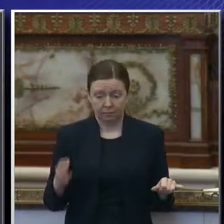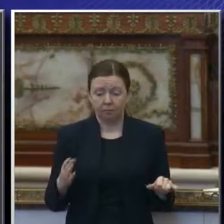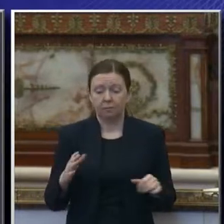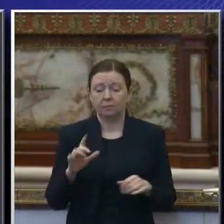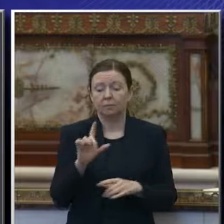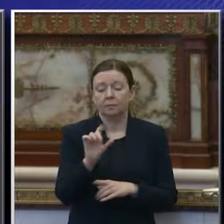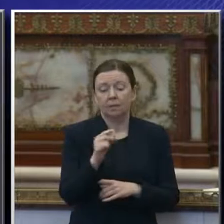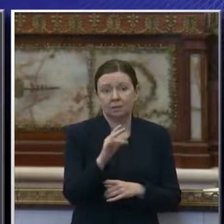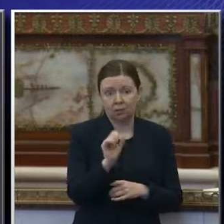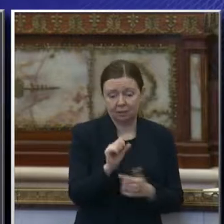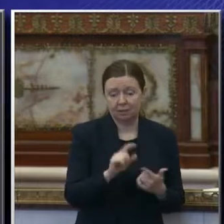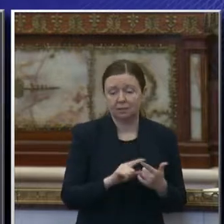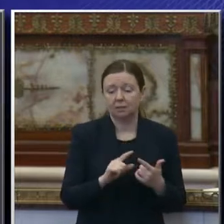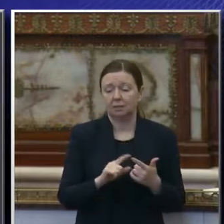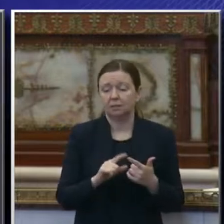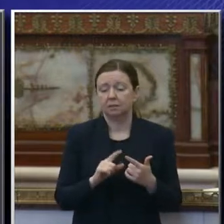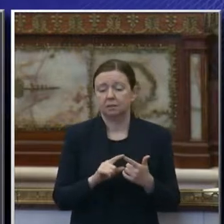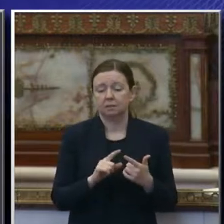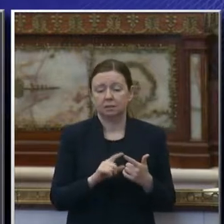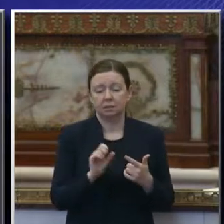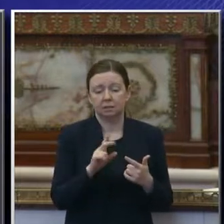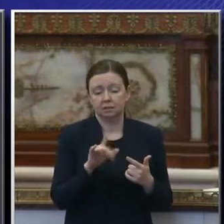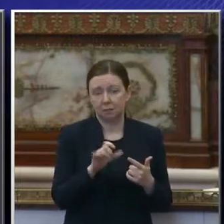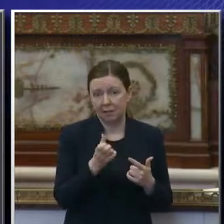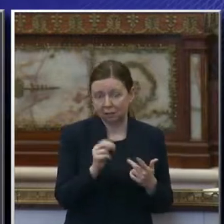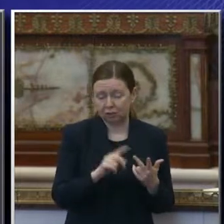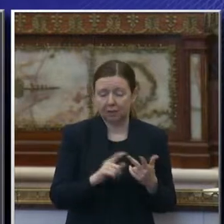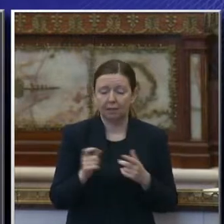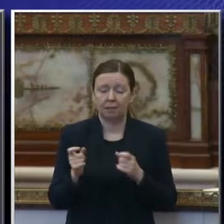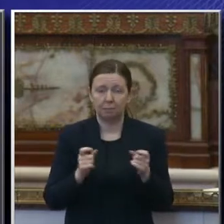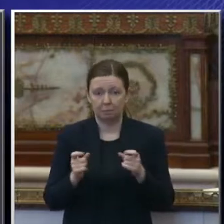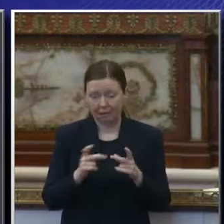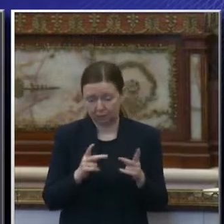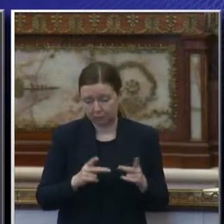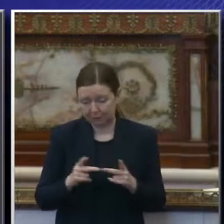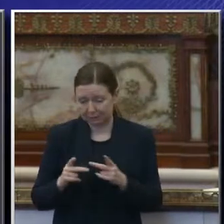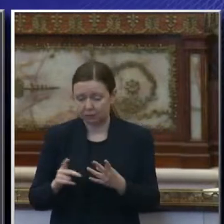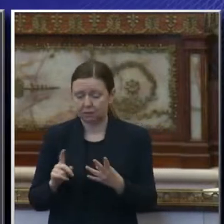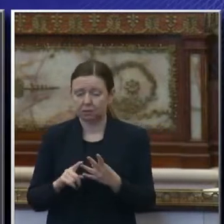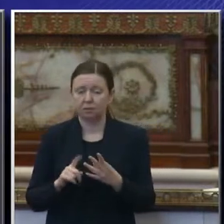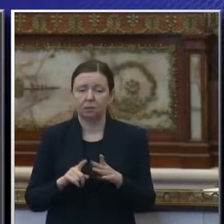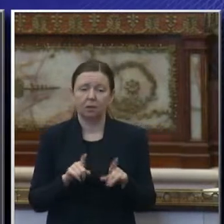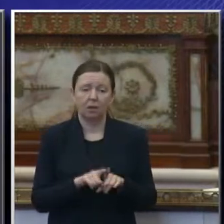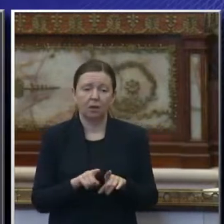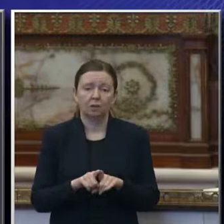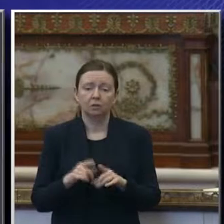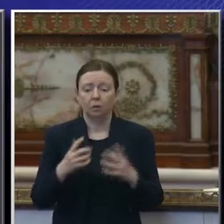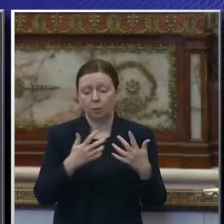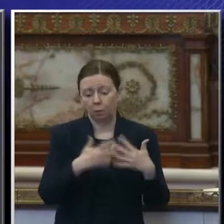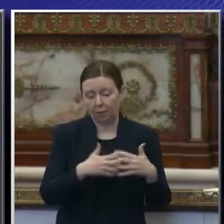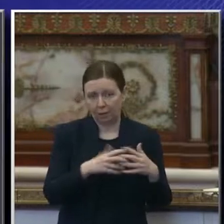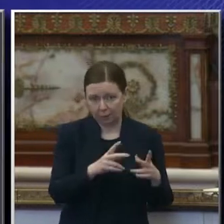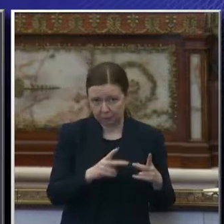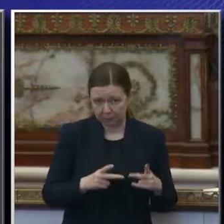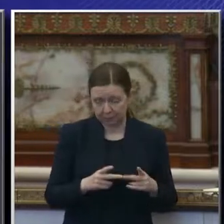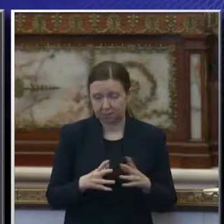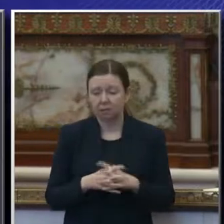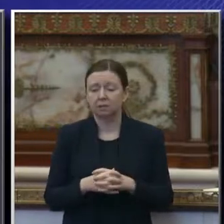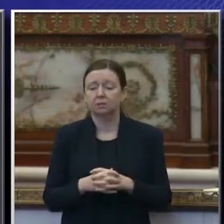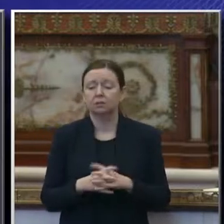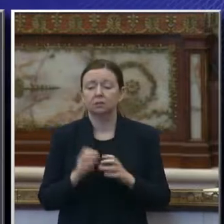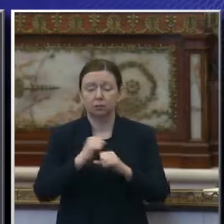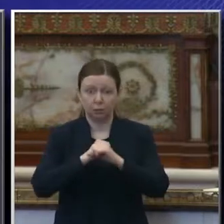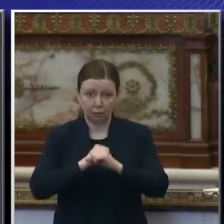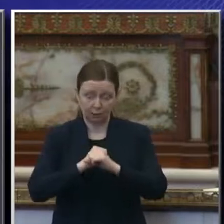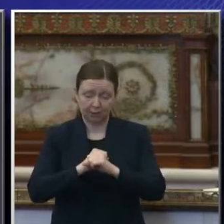logistics jobs, supply chain jobs, managerial positions, and then also warehouse positions,